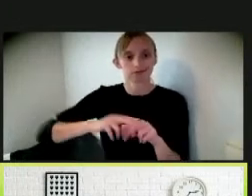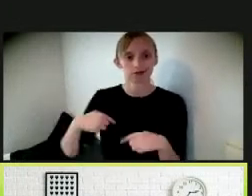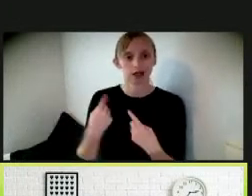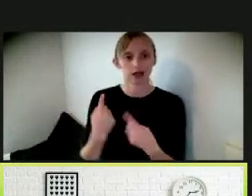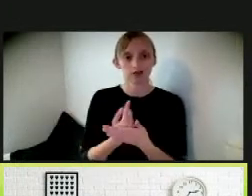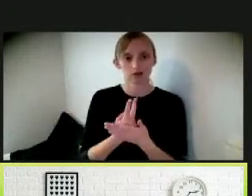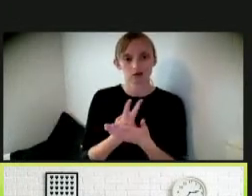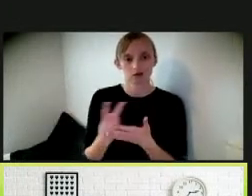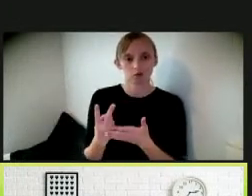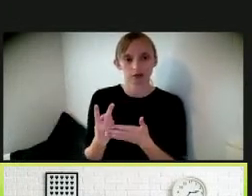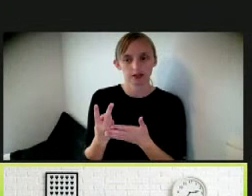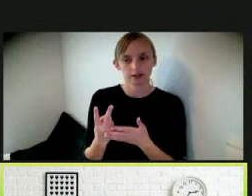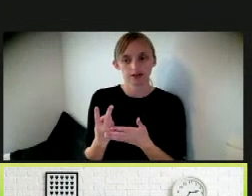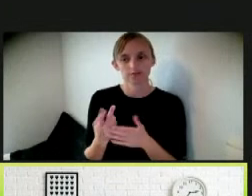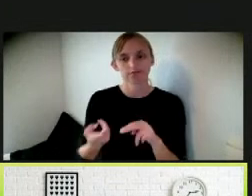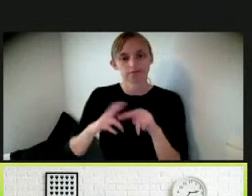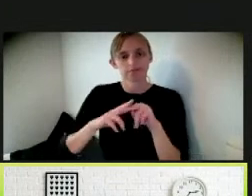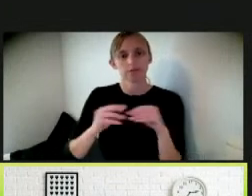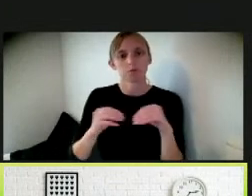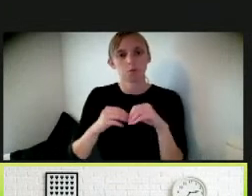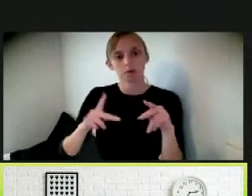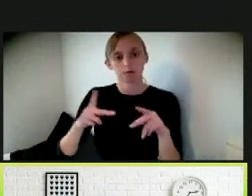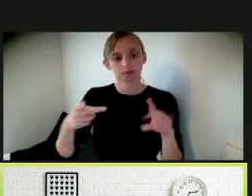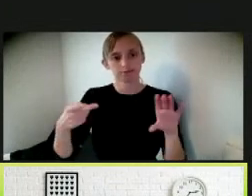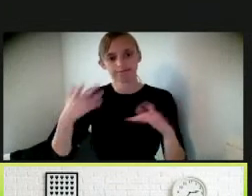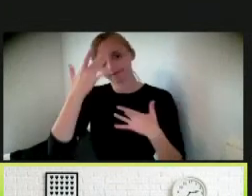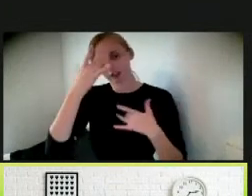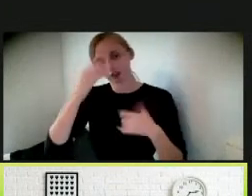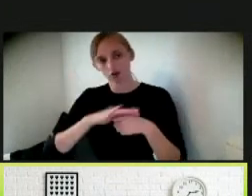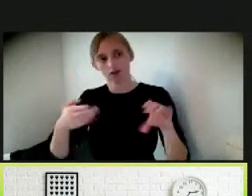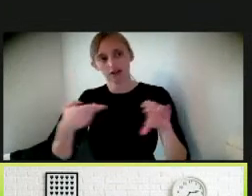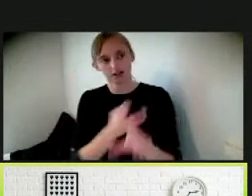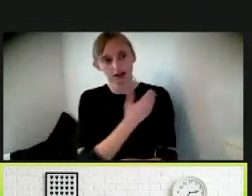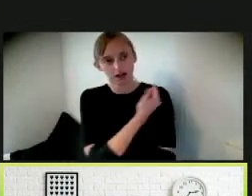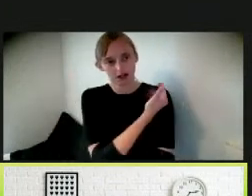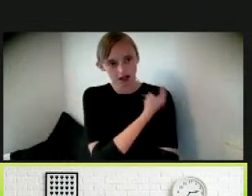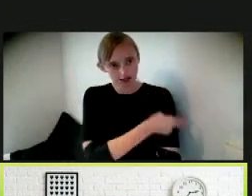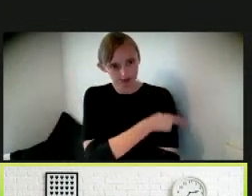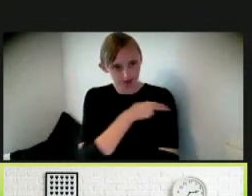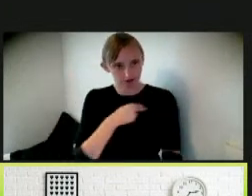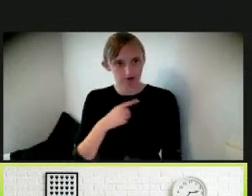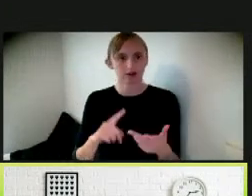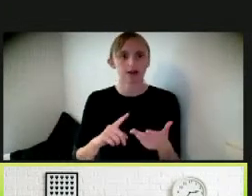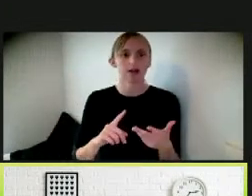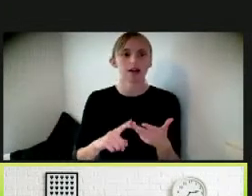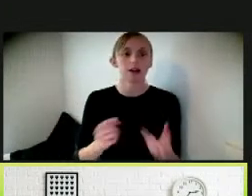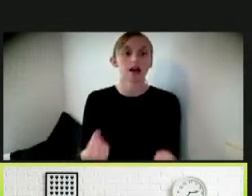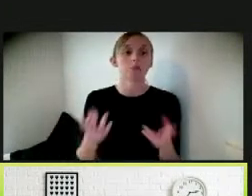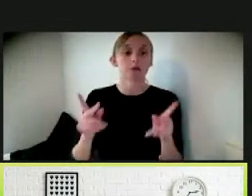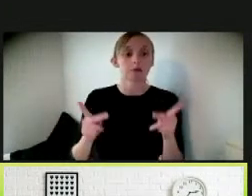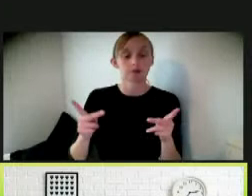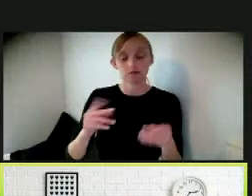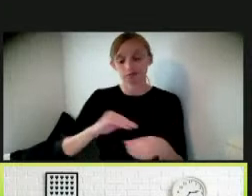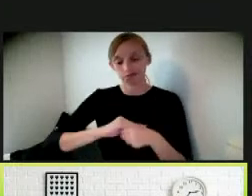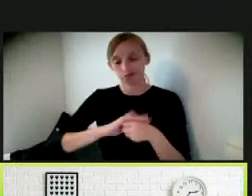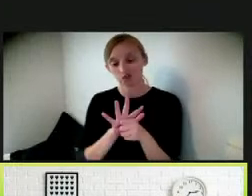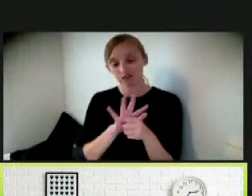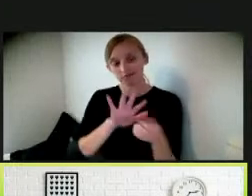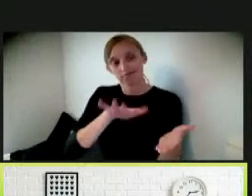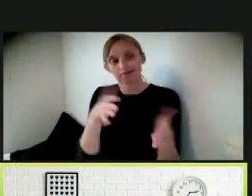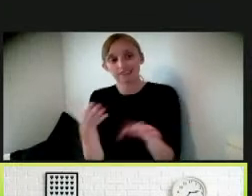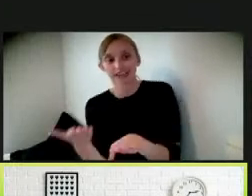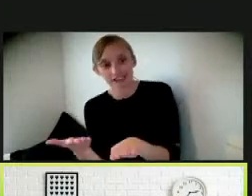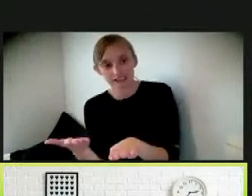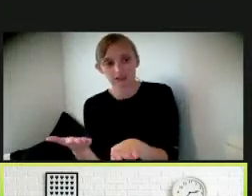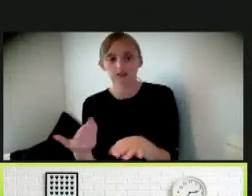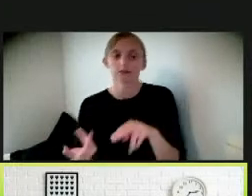weeks, and our death rate does continue to increase. So just a reminder how the virus